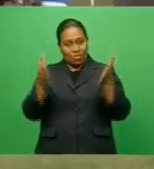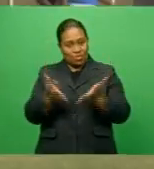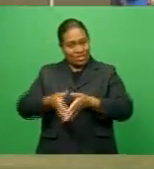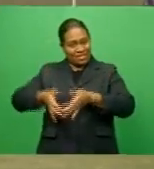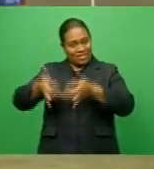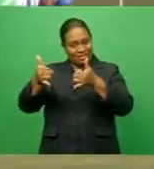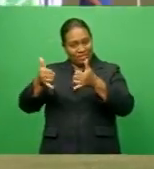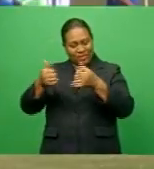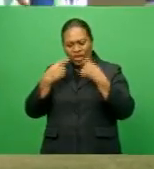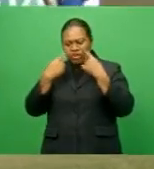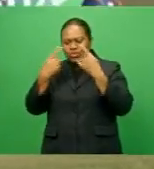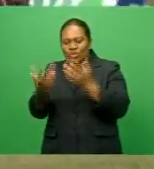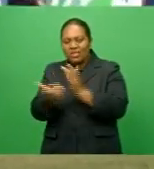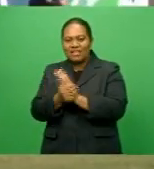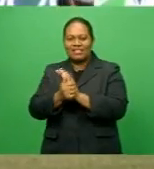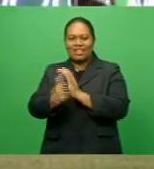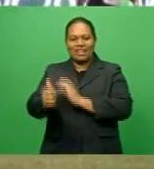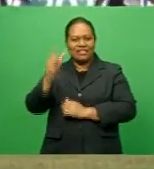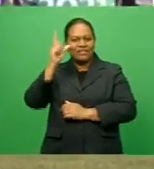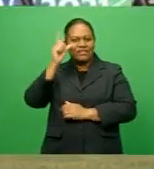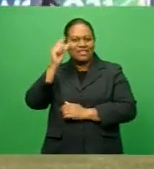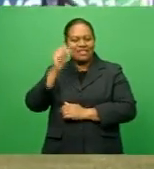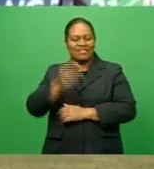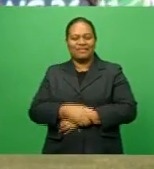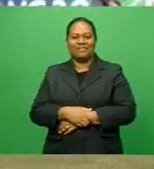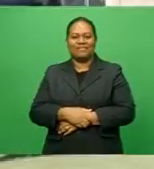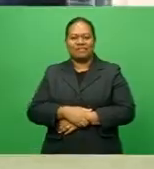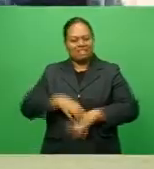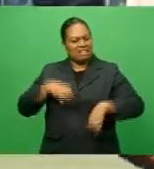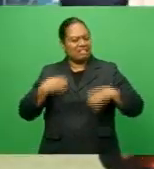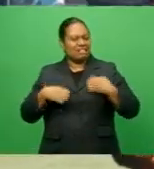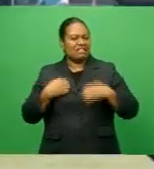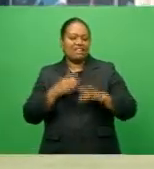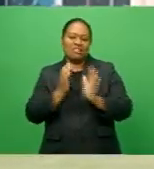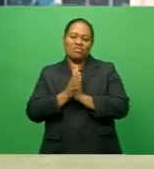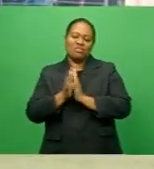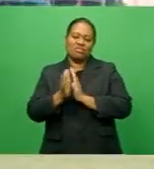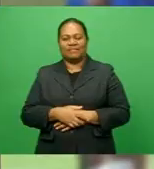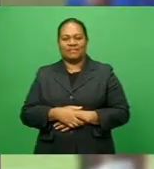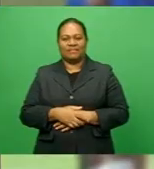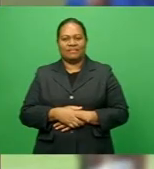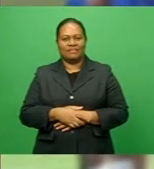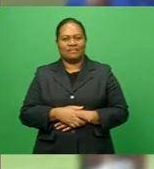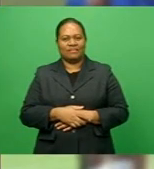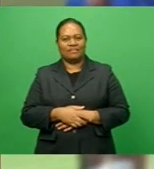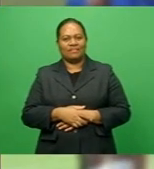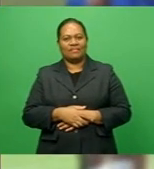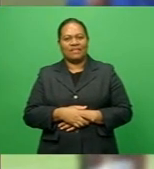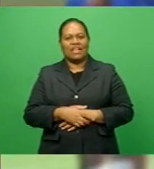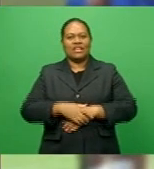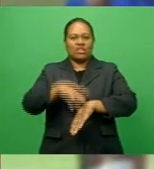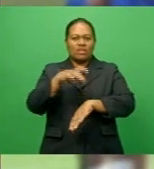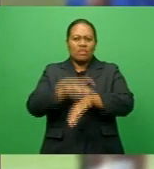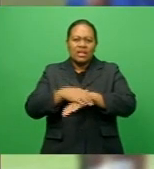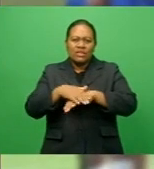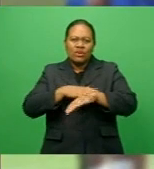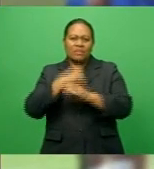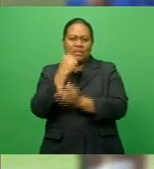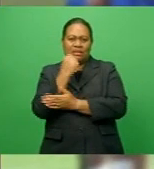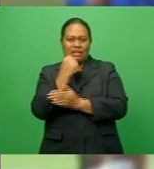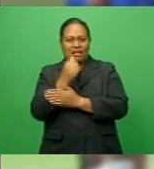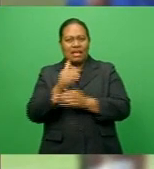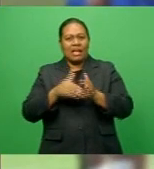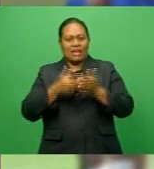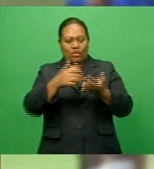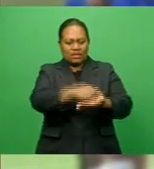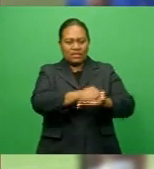showcase Fijian talent. And yeah, I'm excited to just get out there and play. The Police Blue rugby side is banking